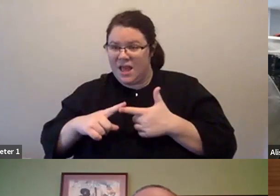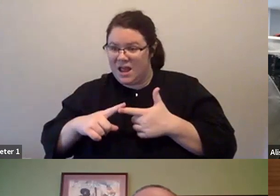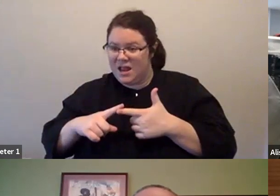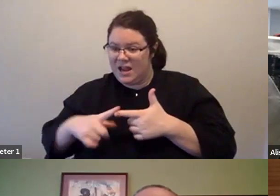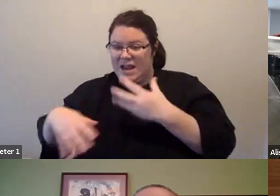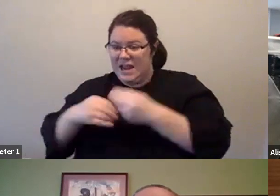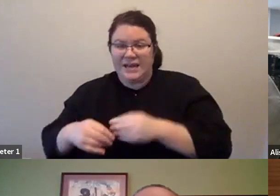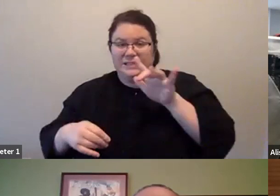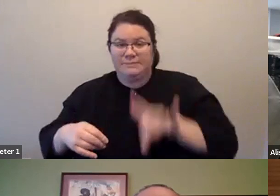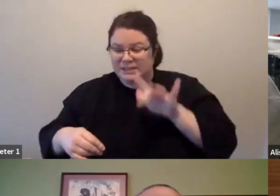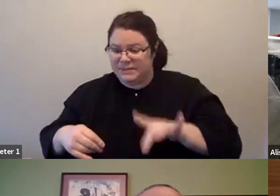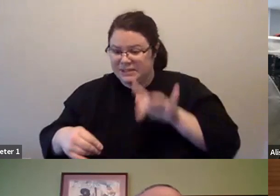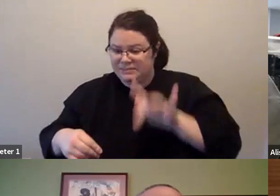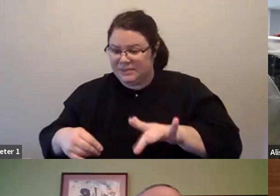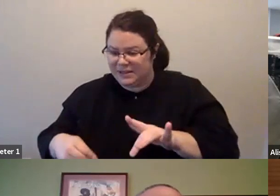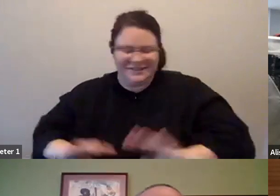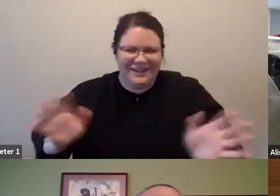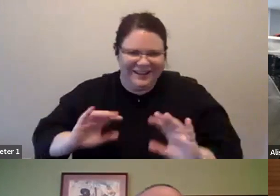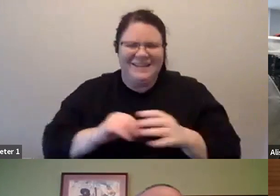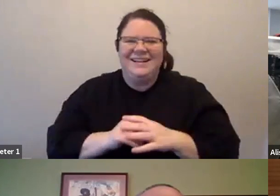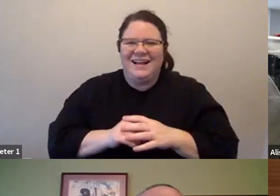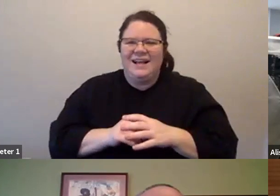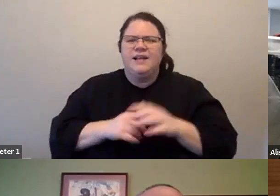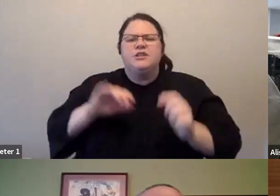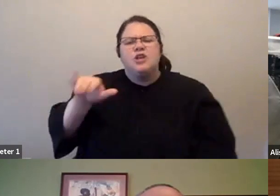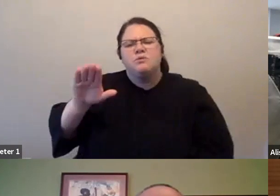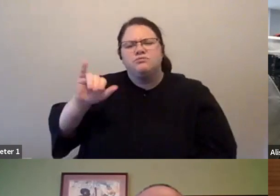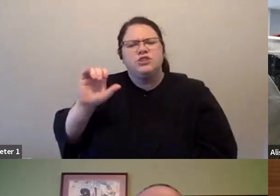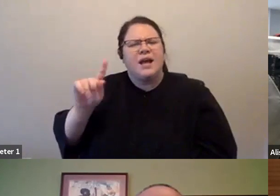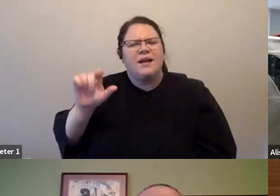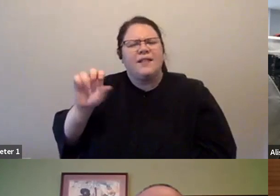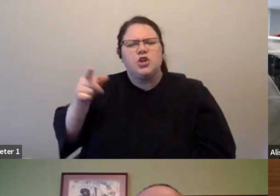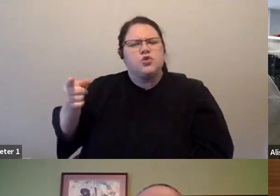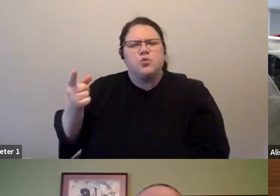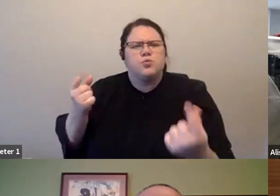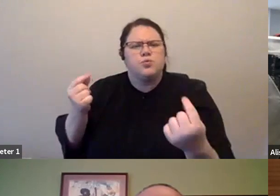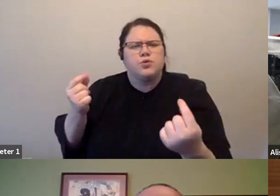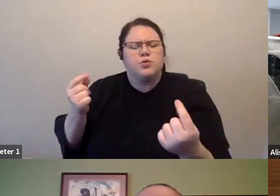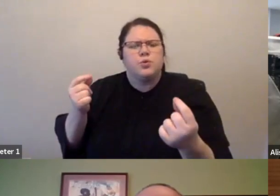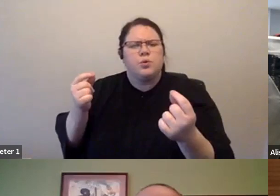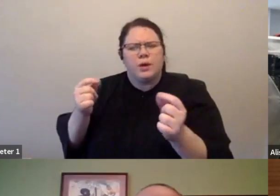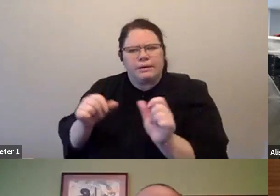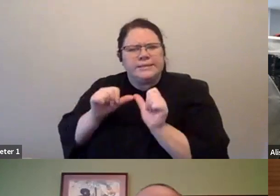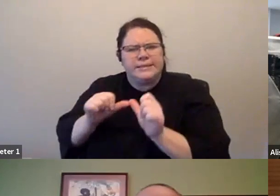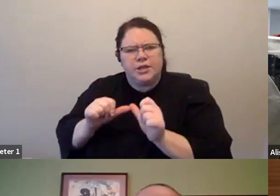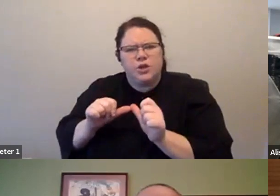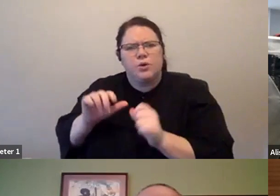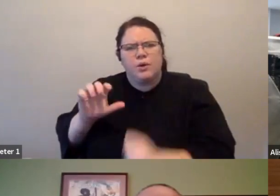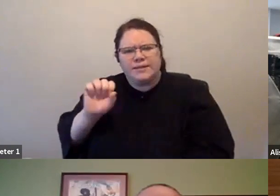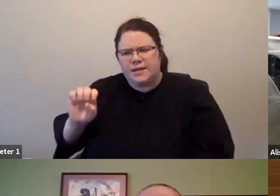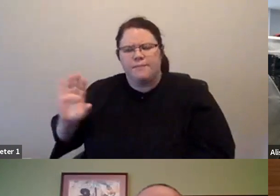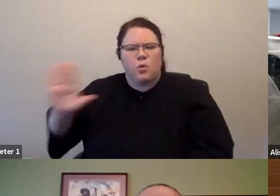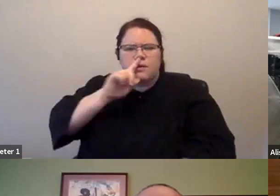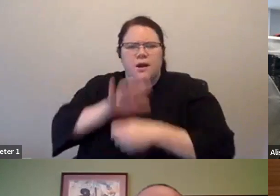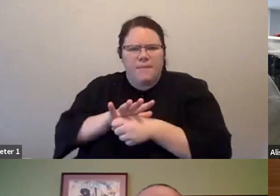there. But Jacqueline, what have you done to sustain SSM's commitments during